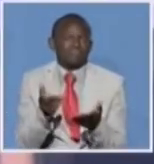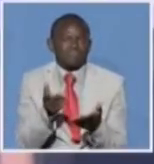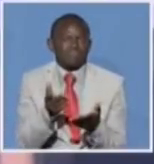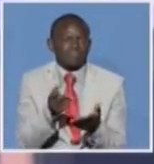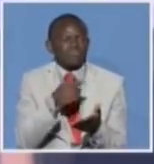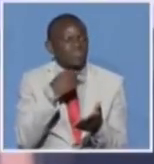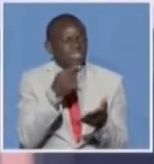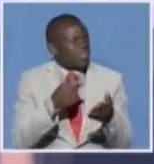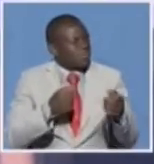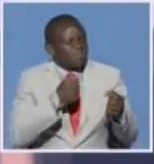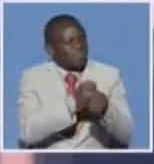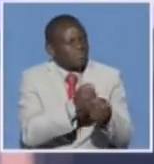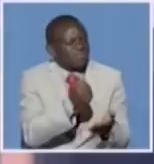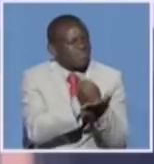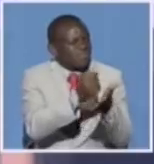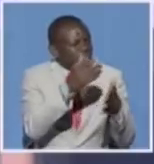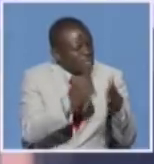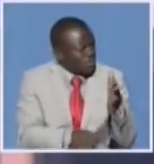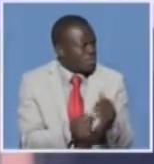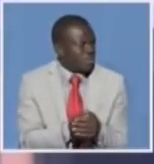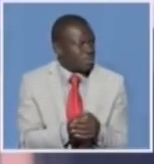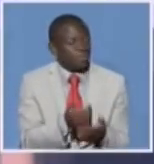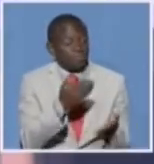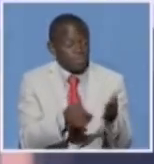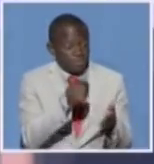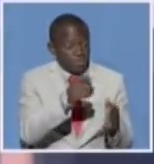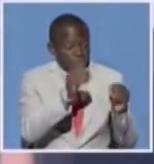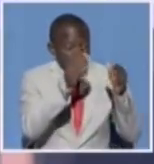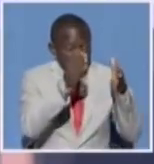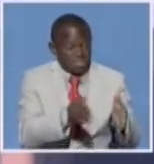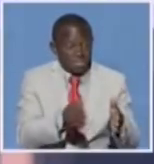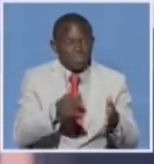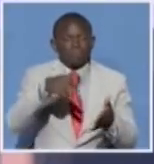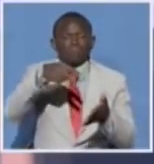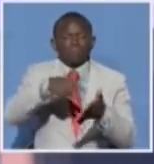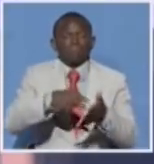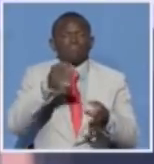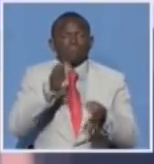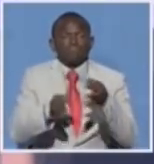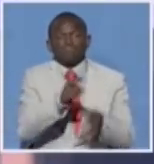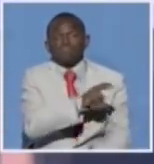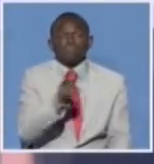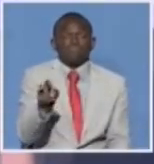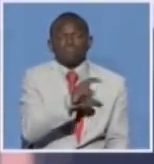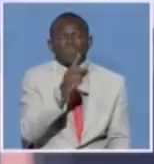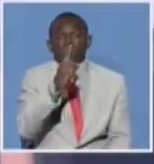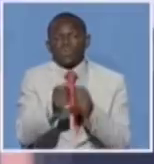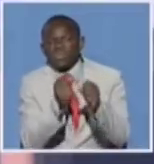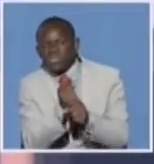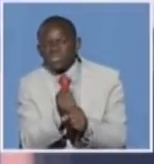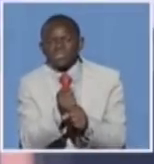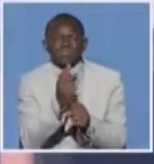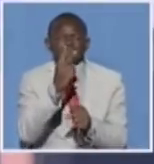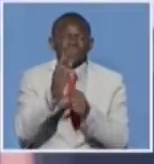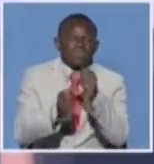court. And government's face is not even there. Not even your ministry's face to back them up, to give them comfort as they execute